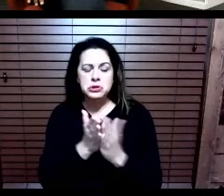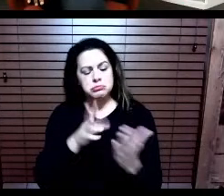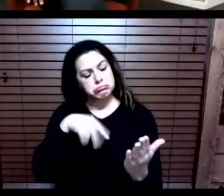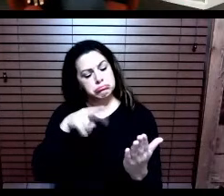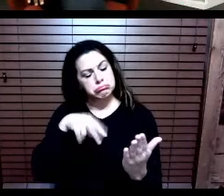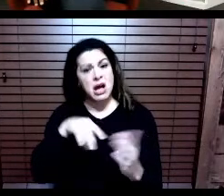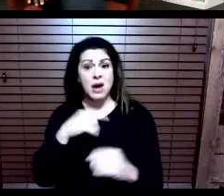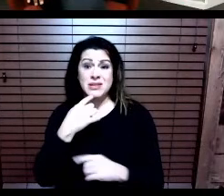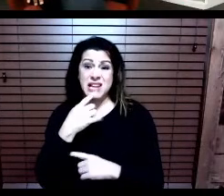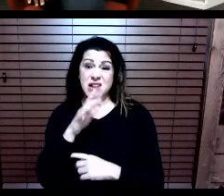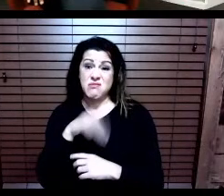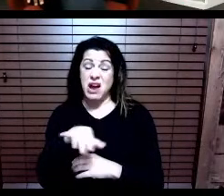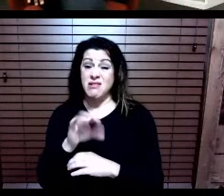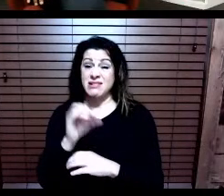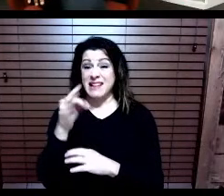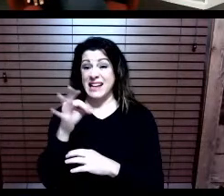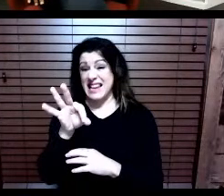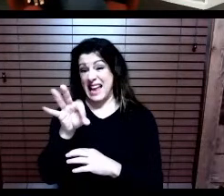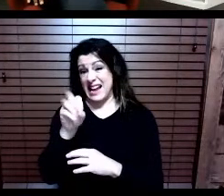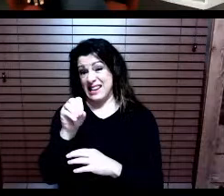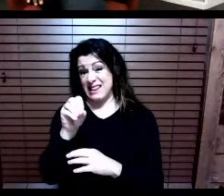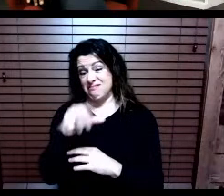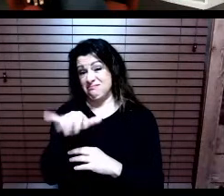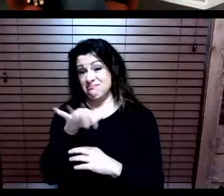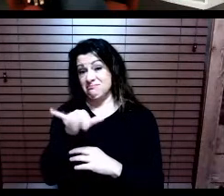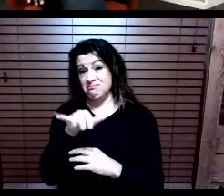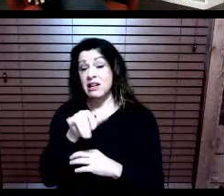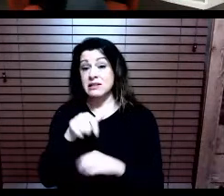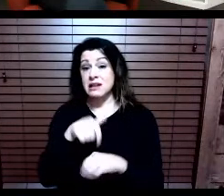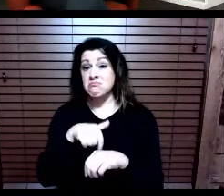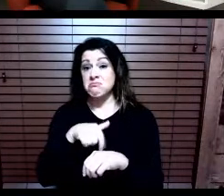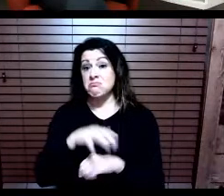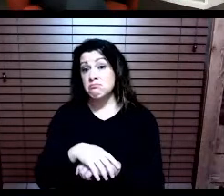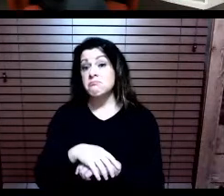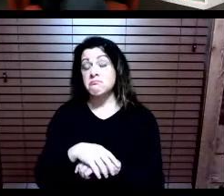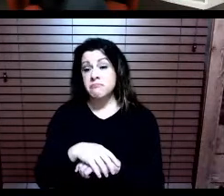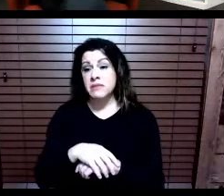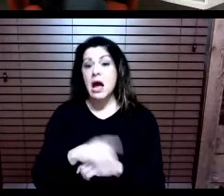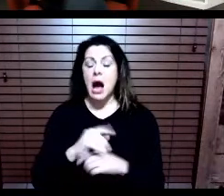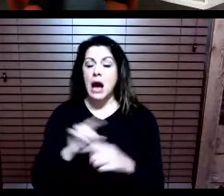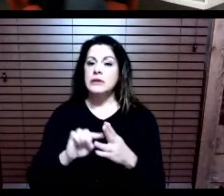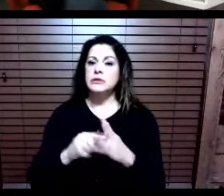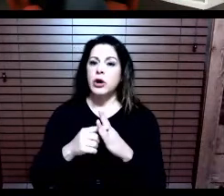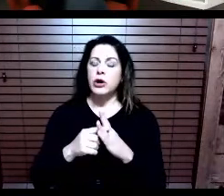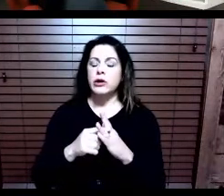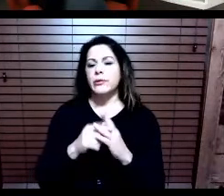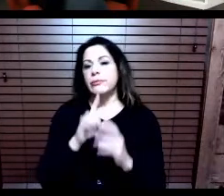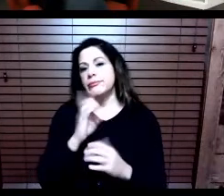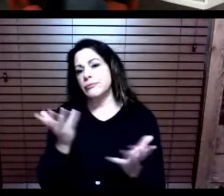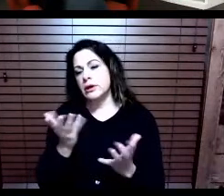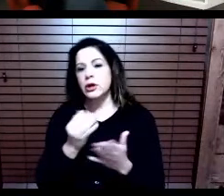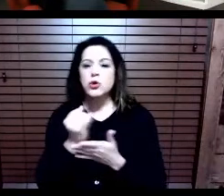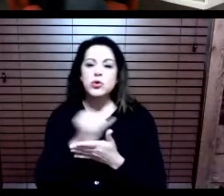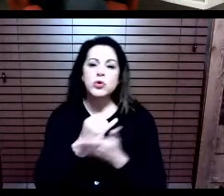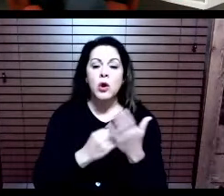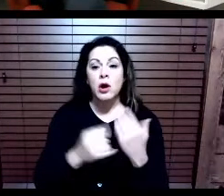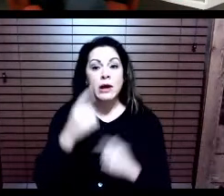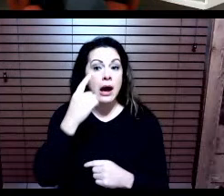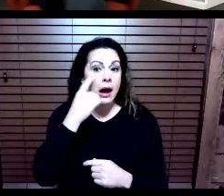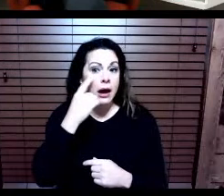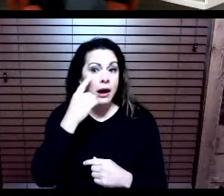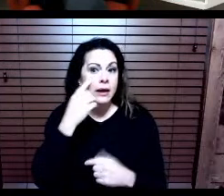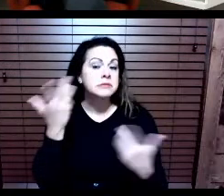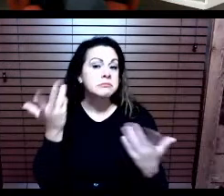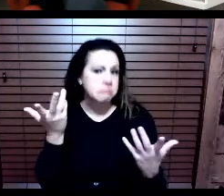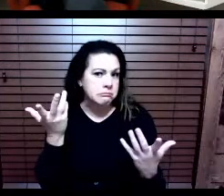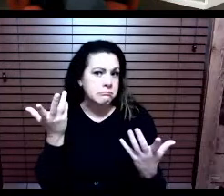90s. Okay. Not in the 90s. Okay. I've started out just drawing eyes for my signature as a, when